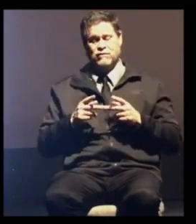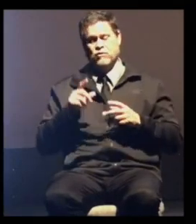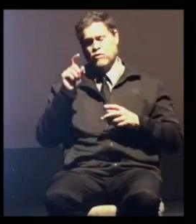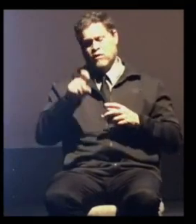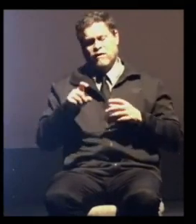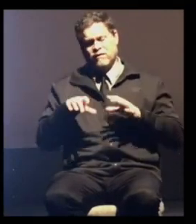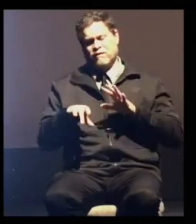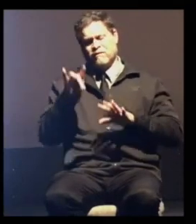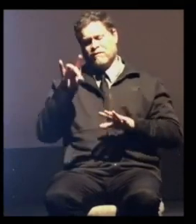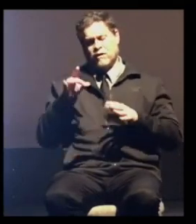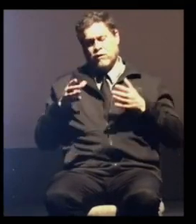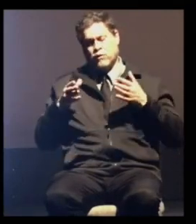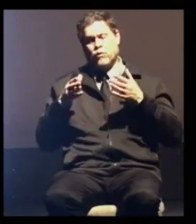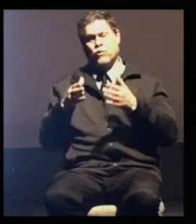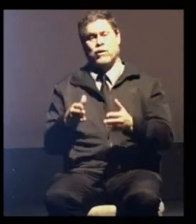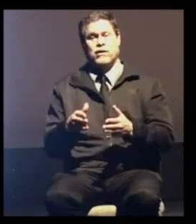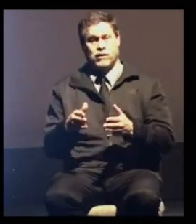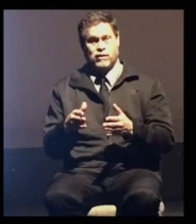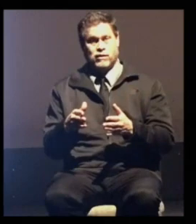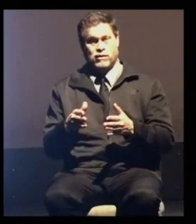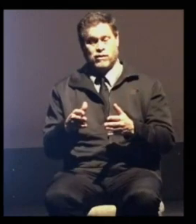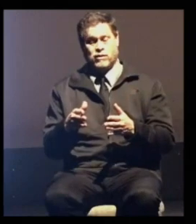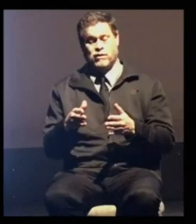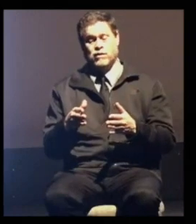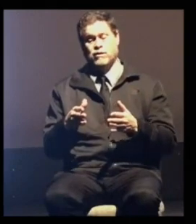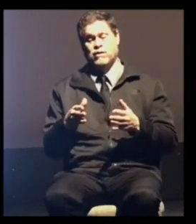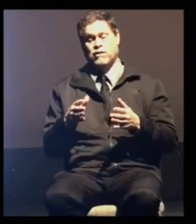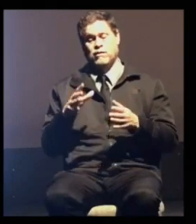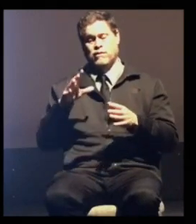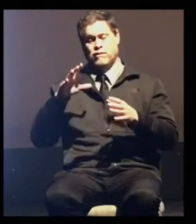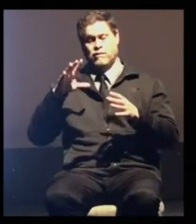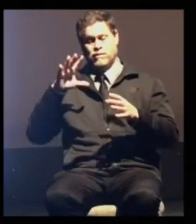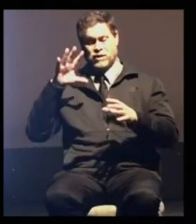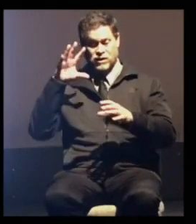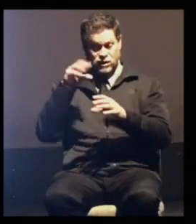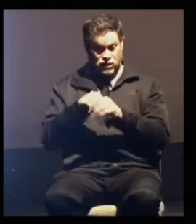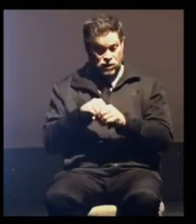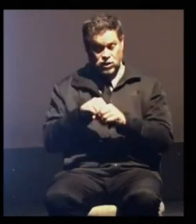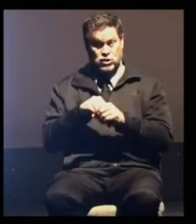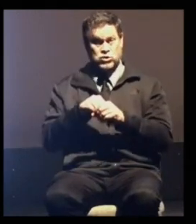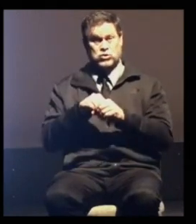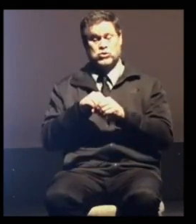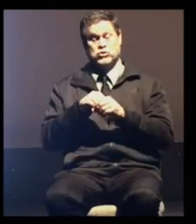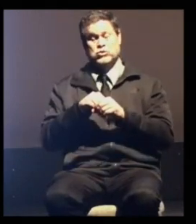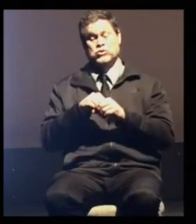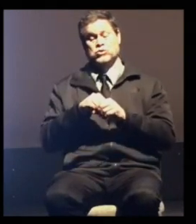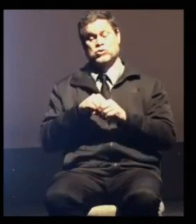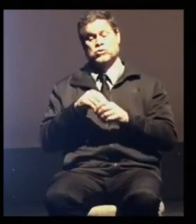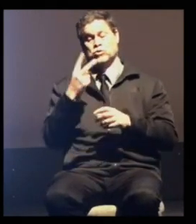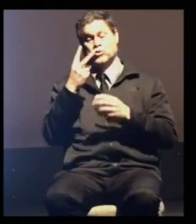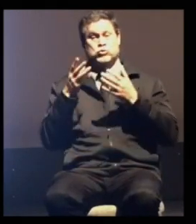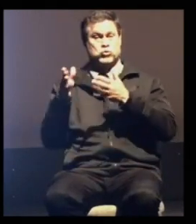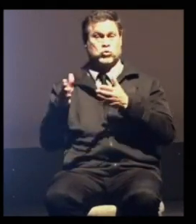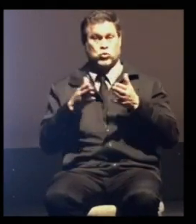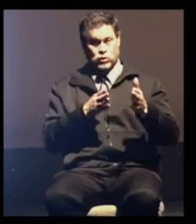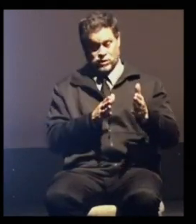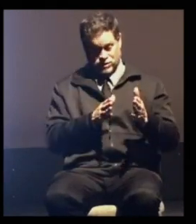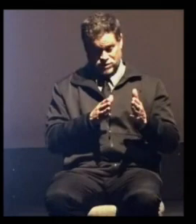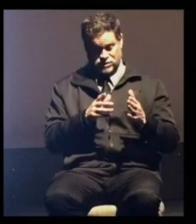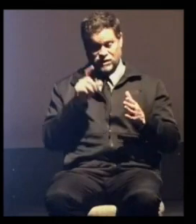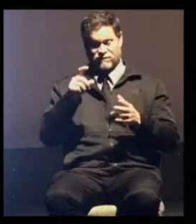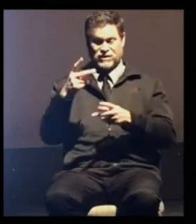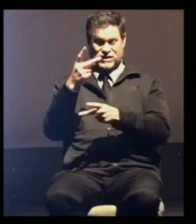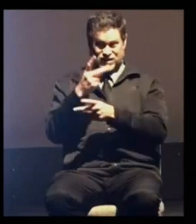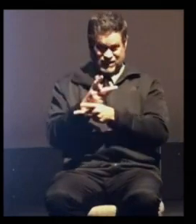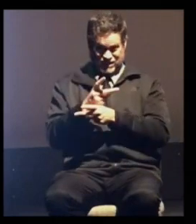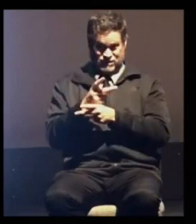a way, and we, being engaged is a two-way deal. They have to be engaged, but we have to find a way to keep them engaged. And